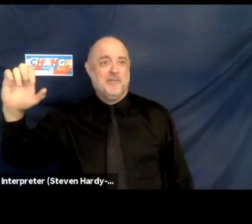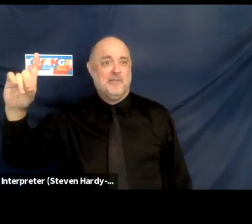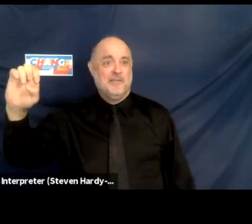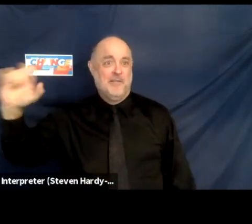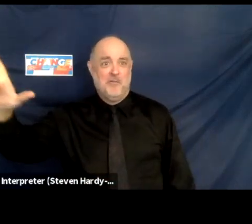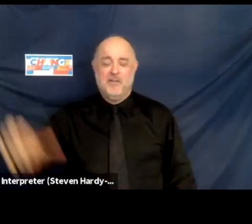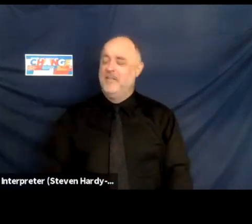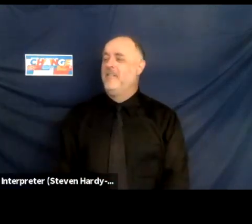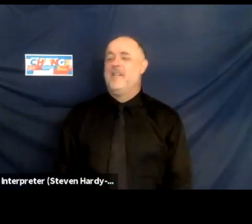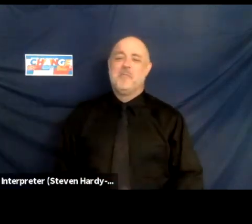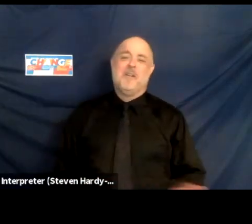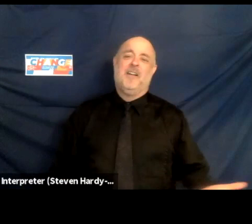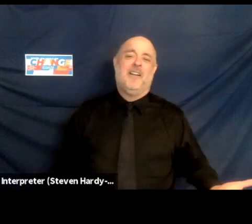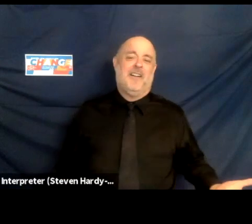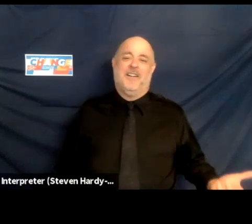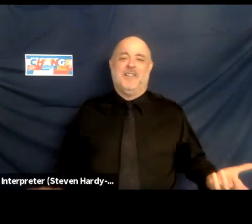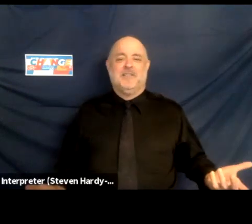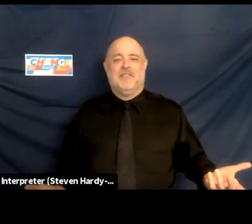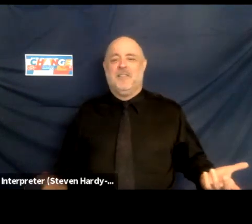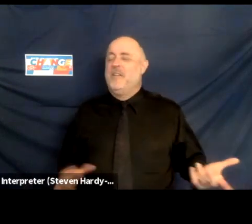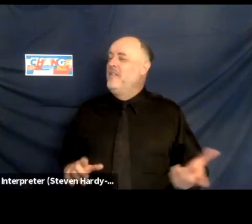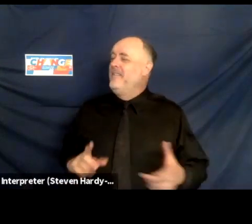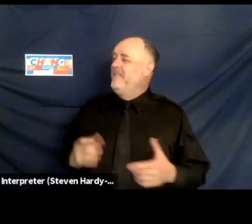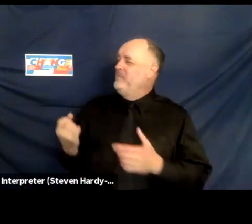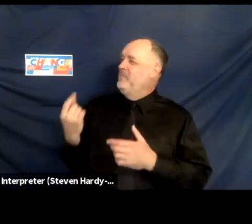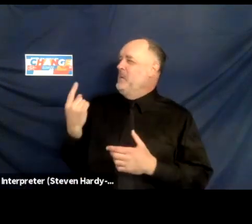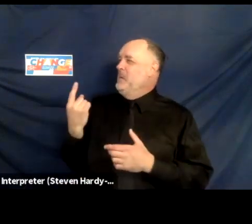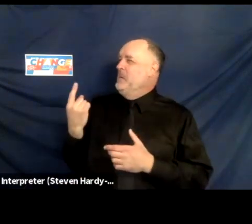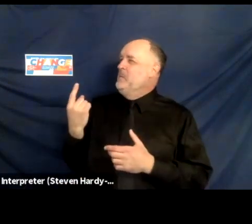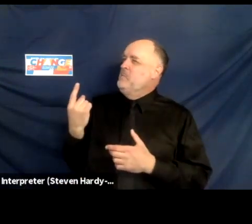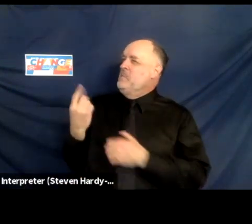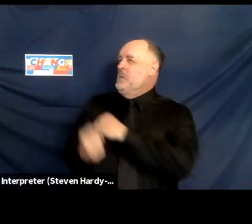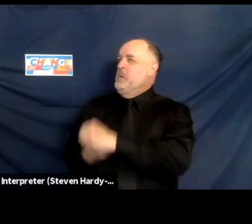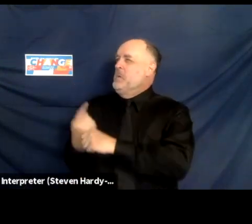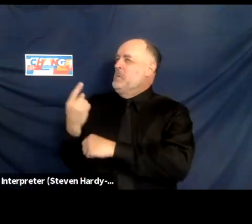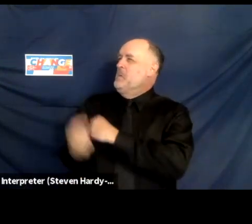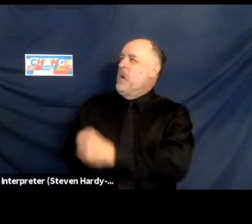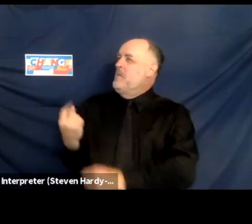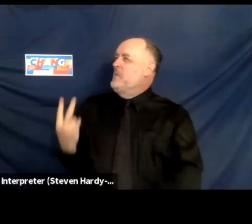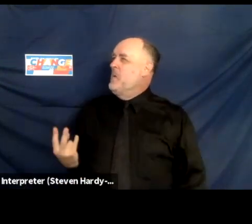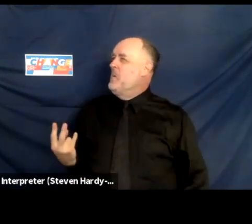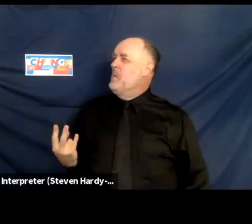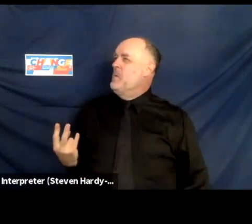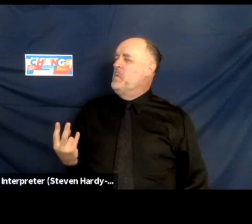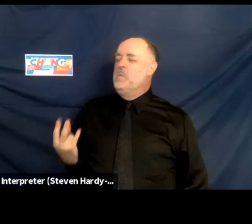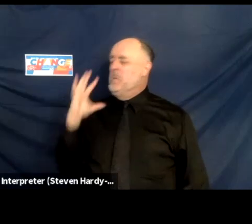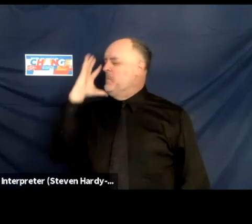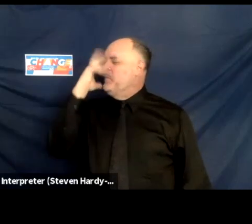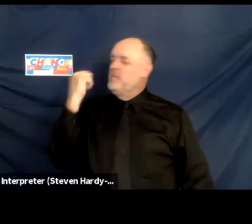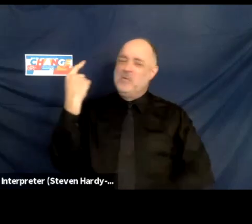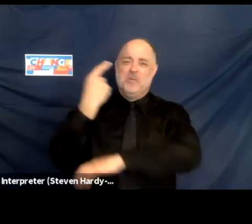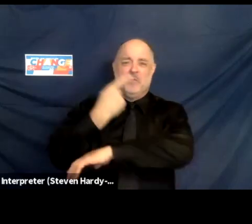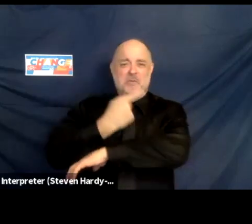a beautiful fall day about a year and a half ago, I'm on a thing when I was a naval flight officer for 23 years.